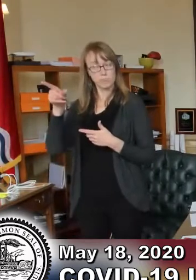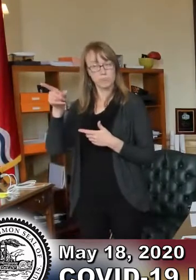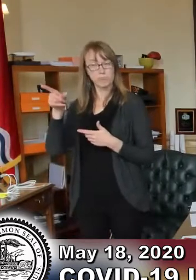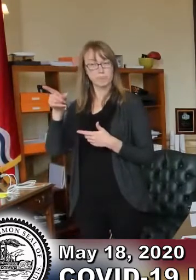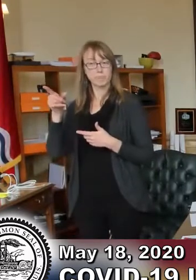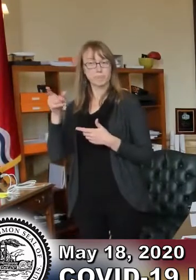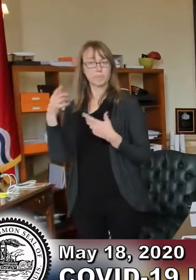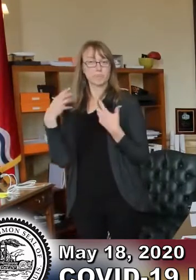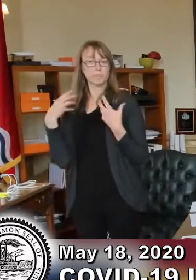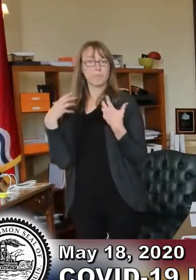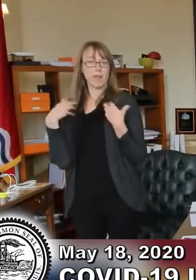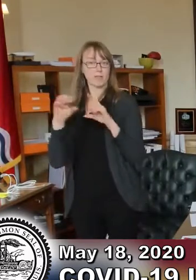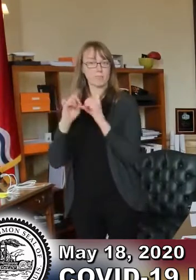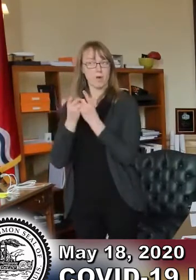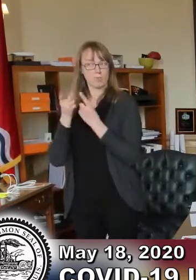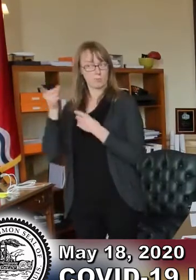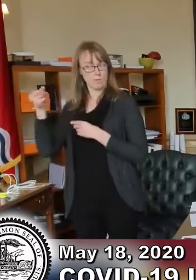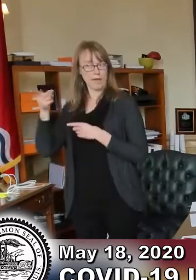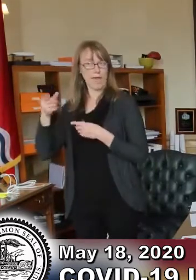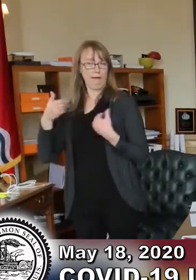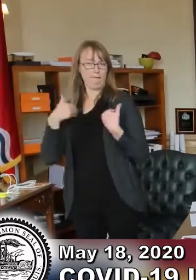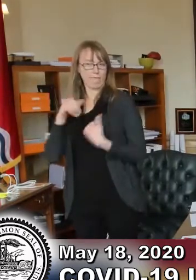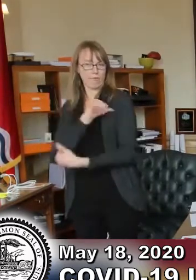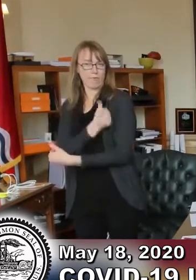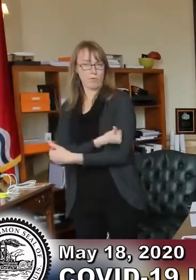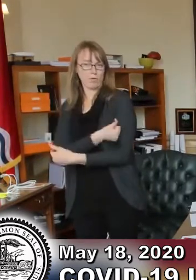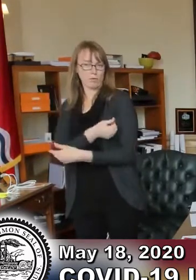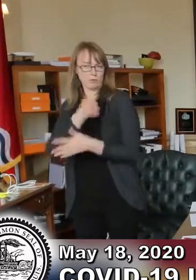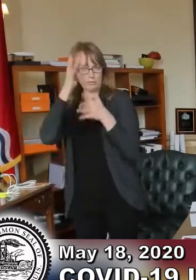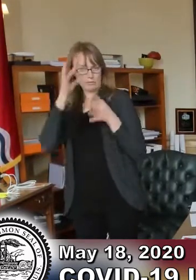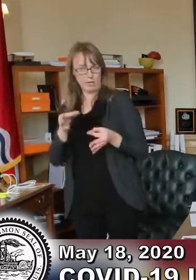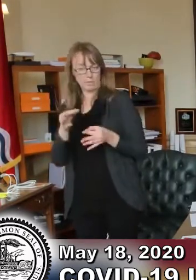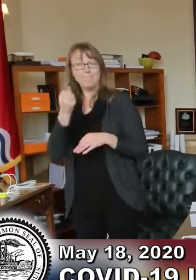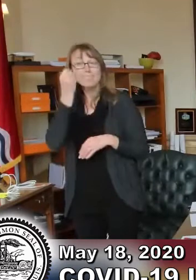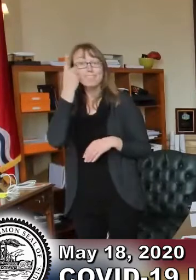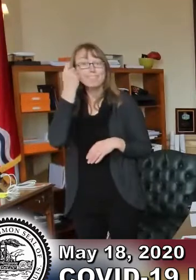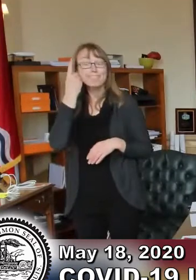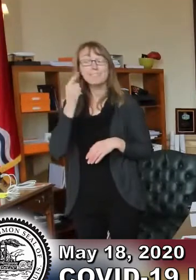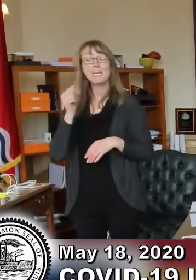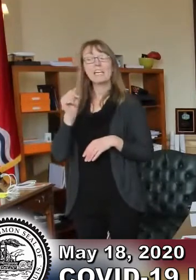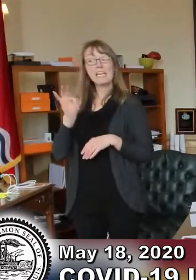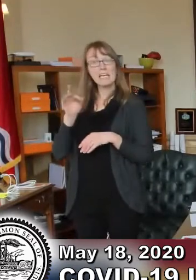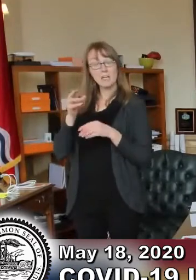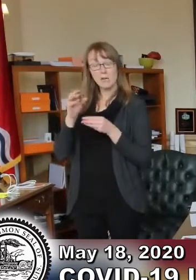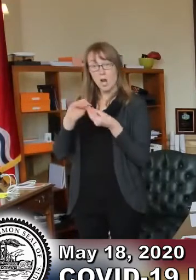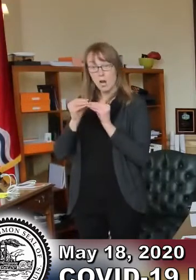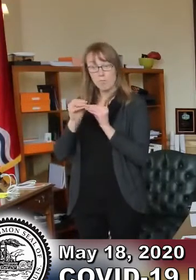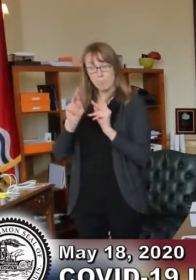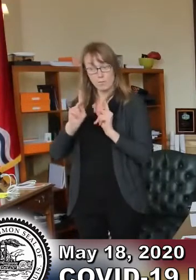primarily in hospital admissions, that large venues will probably be one of the first things to be